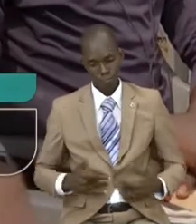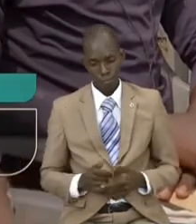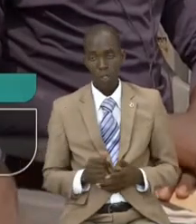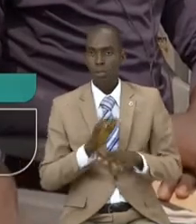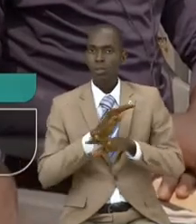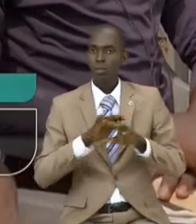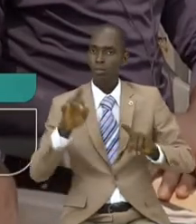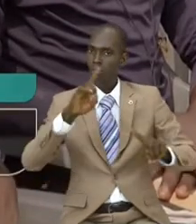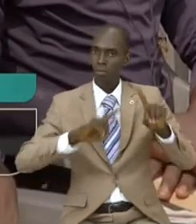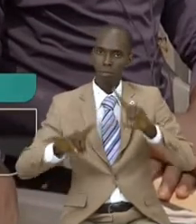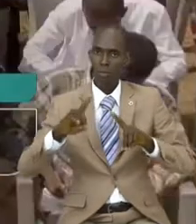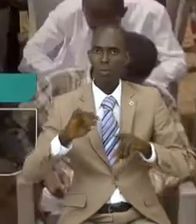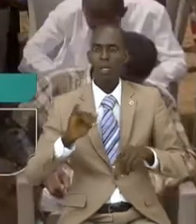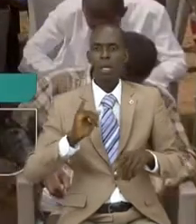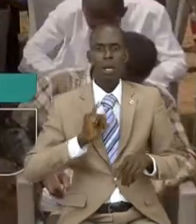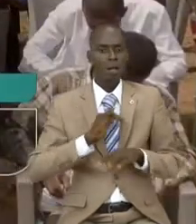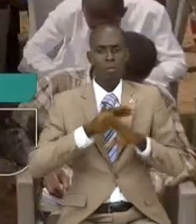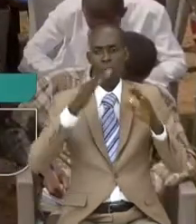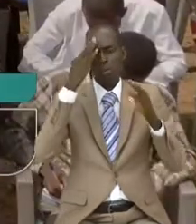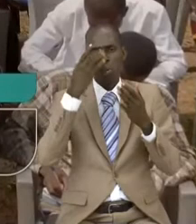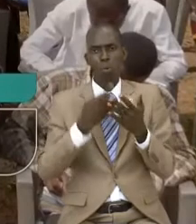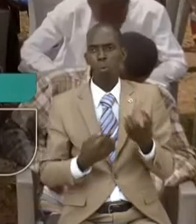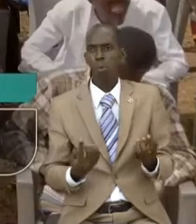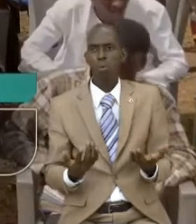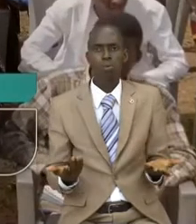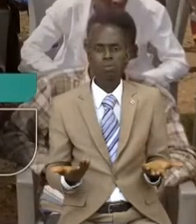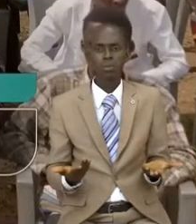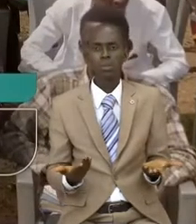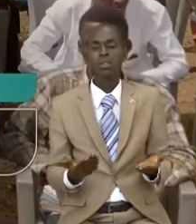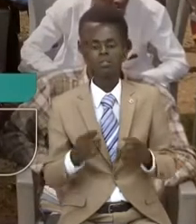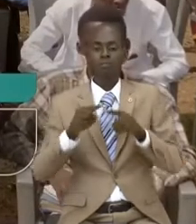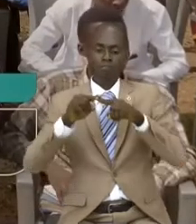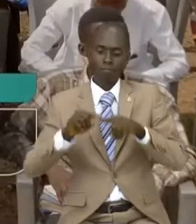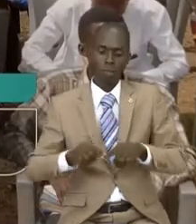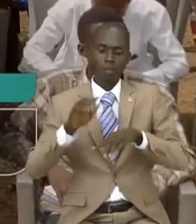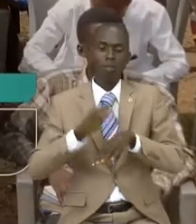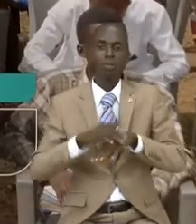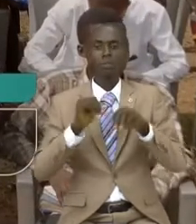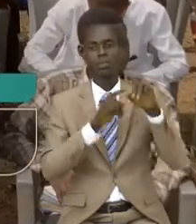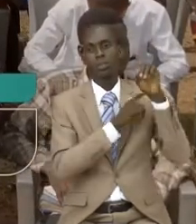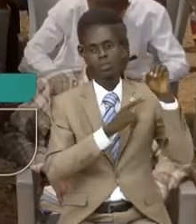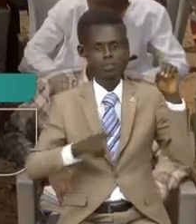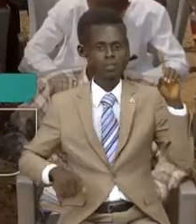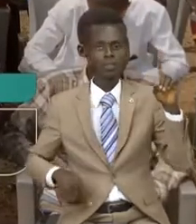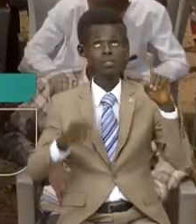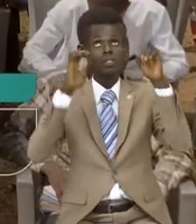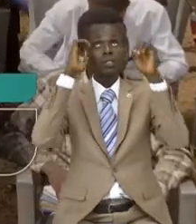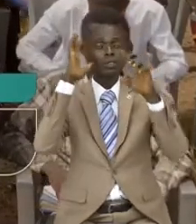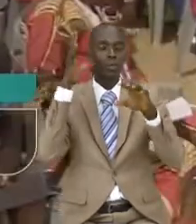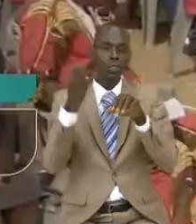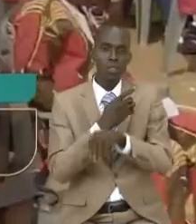say, I don't know what I'm going to do. Rely on the Lord. He will take you